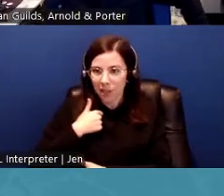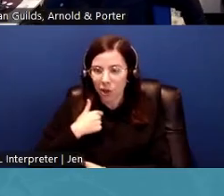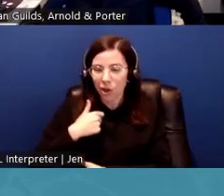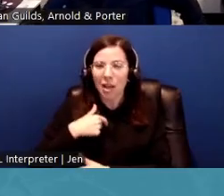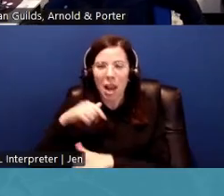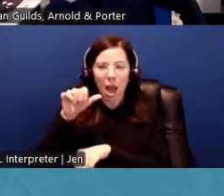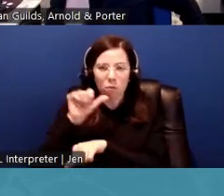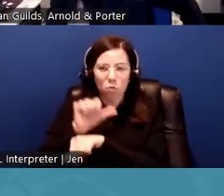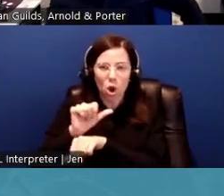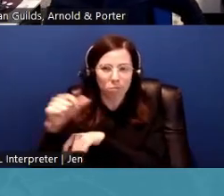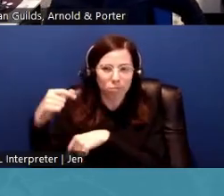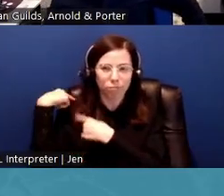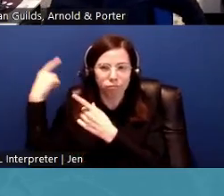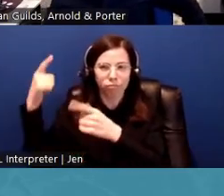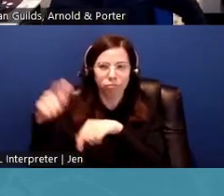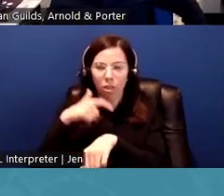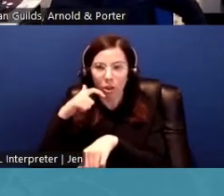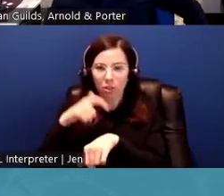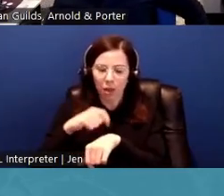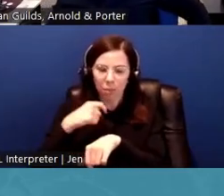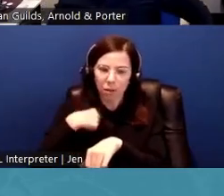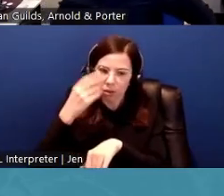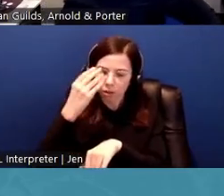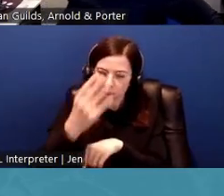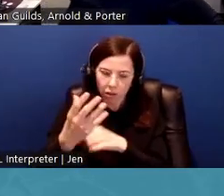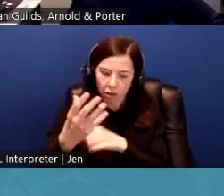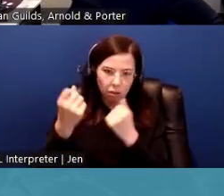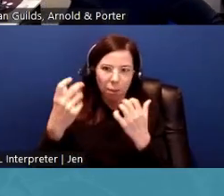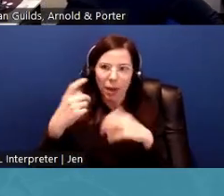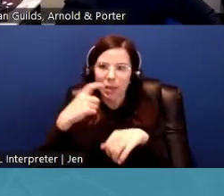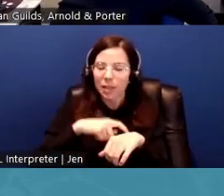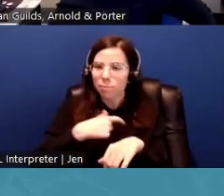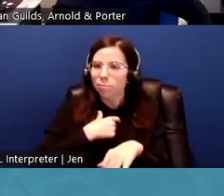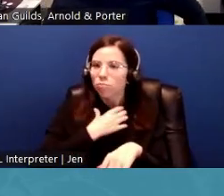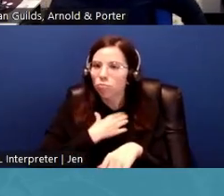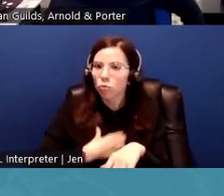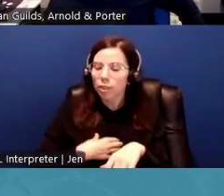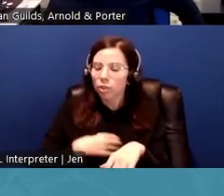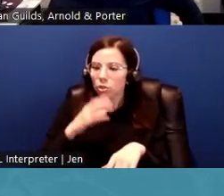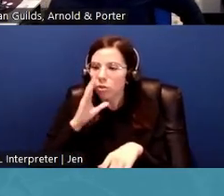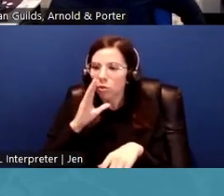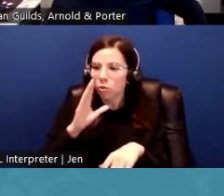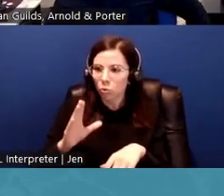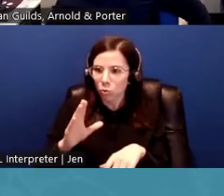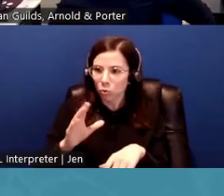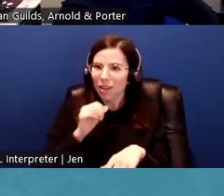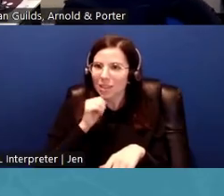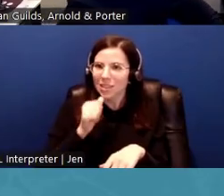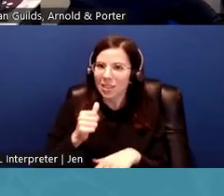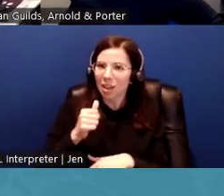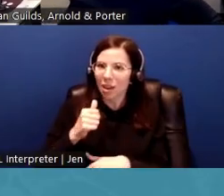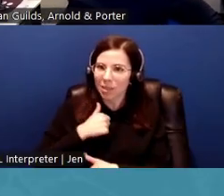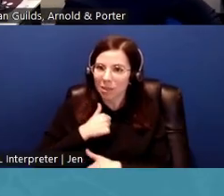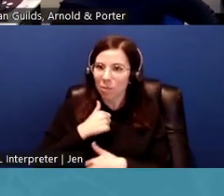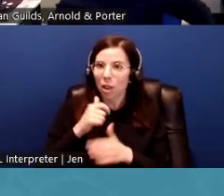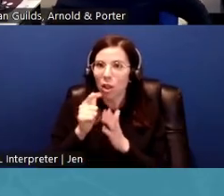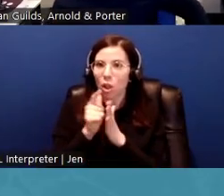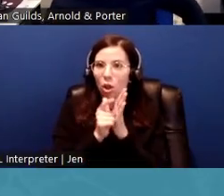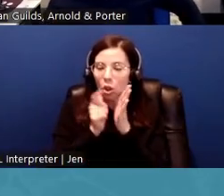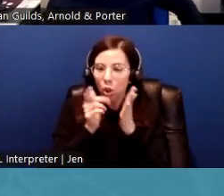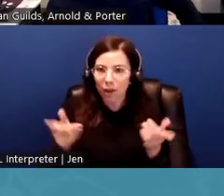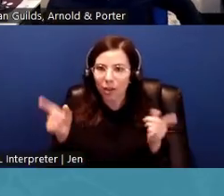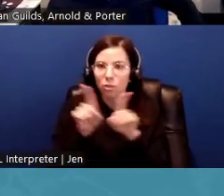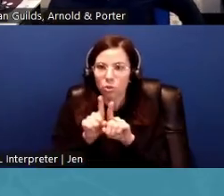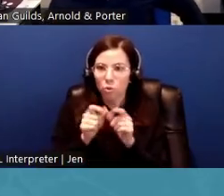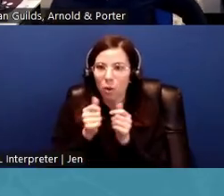work for a long time, I can't tell you how many times I wish I would have had a civilian lawyer to